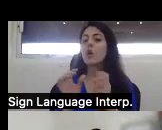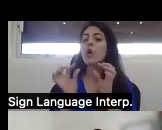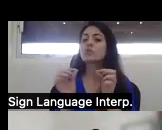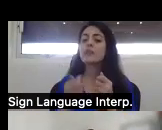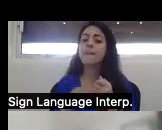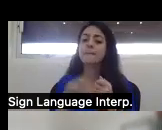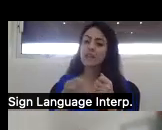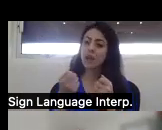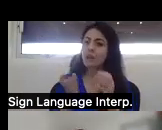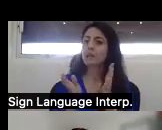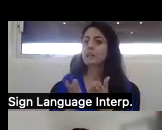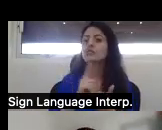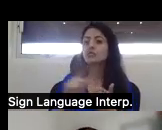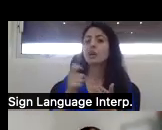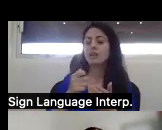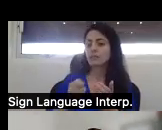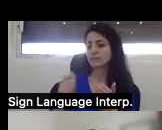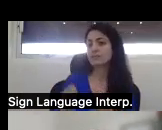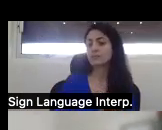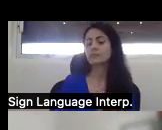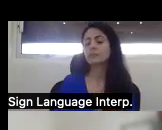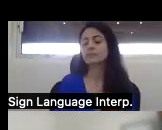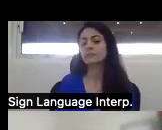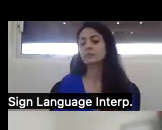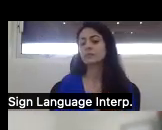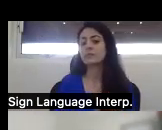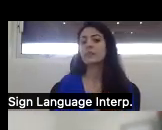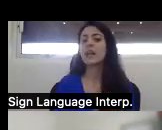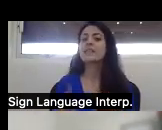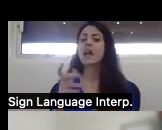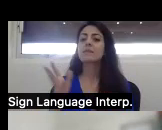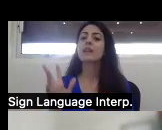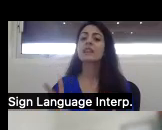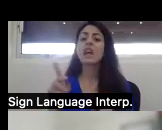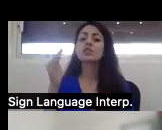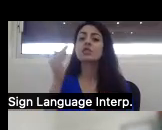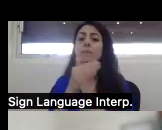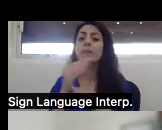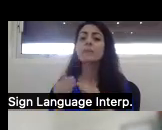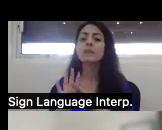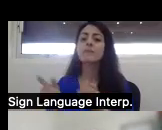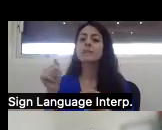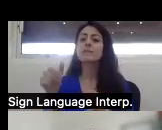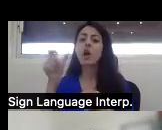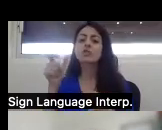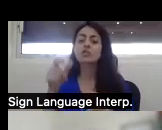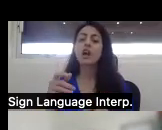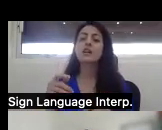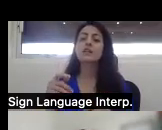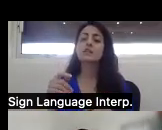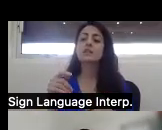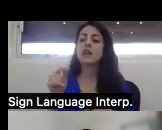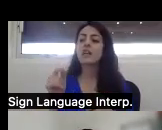benefits. And then there are monthly assistance programs in the form of non-contributing. Coverage of disability-related